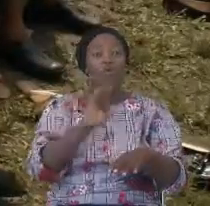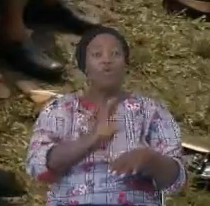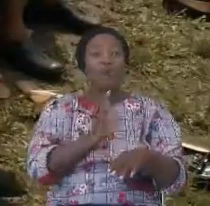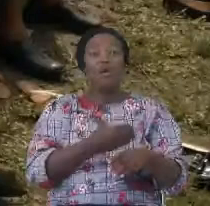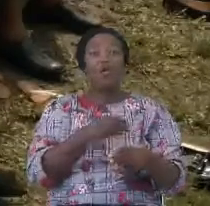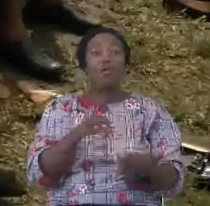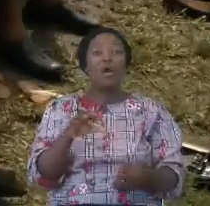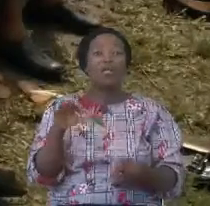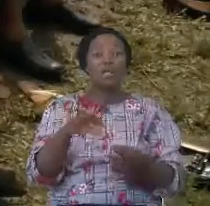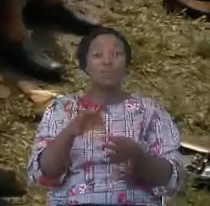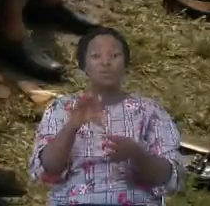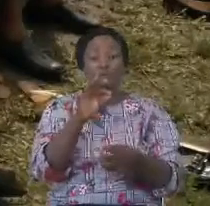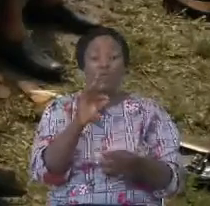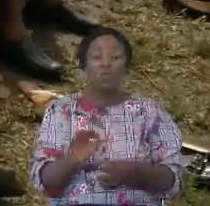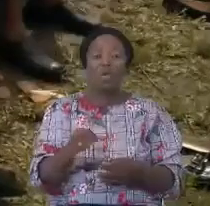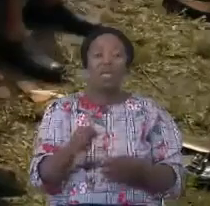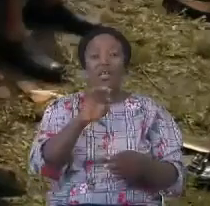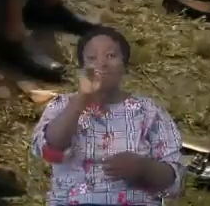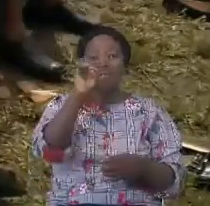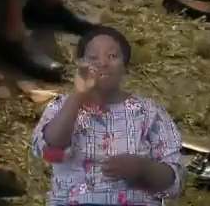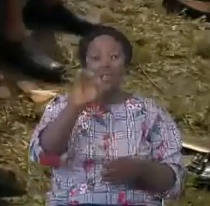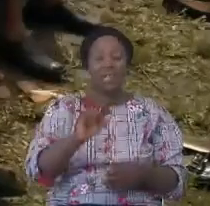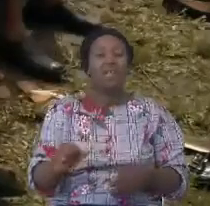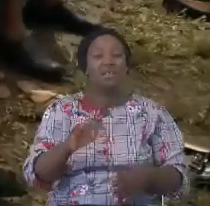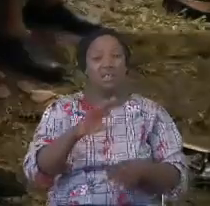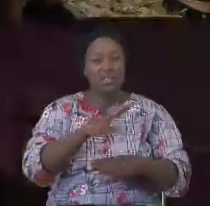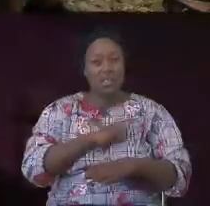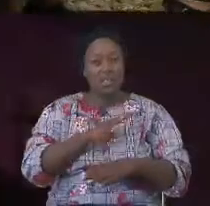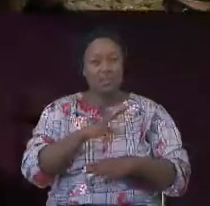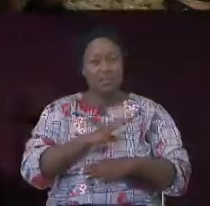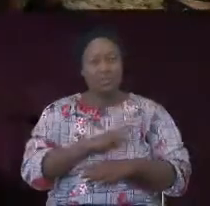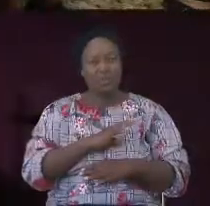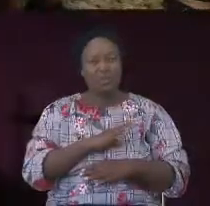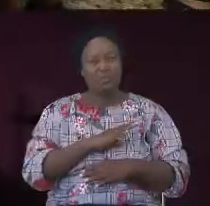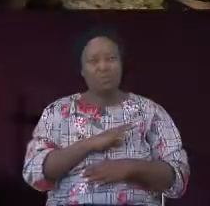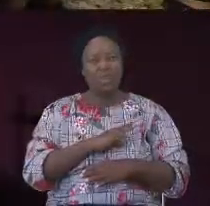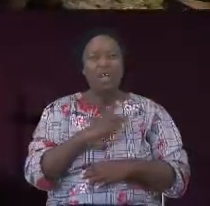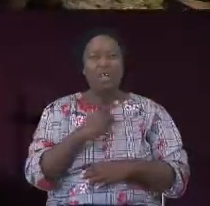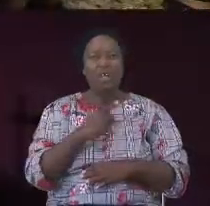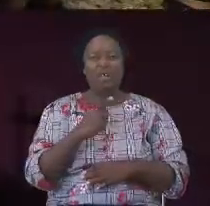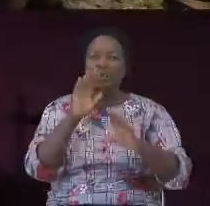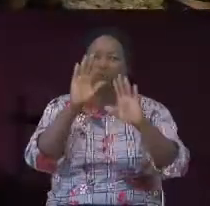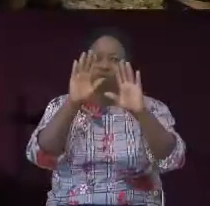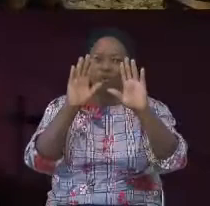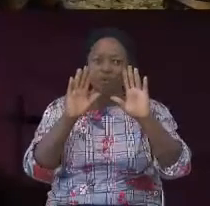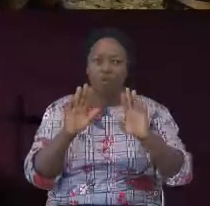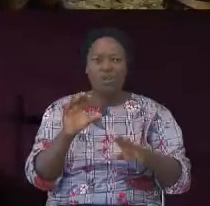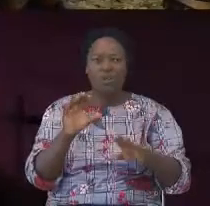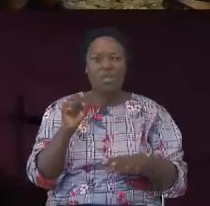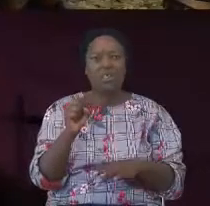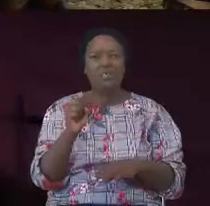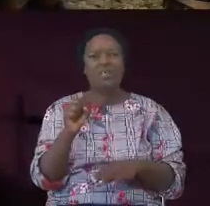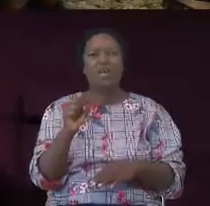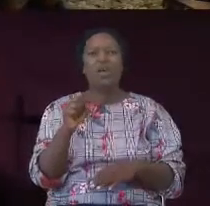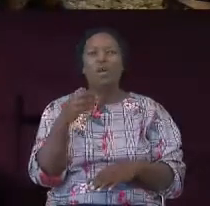Number five is the wonder of a spiritual, eternal